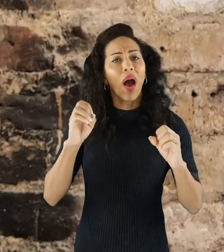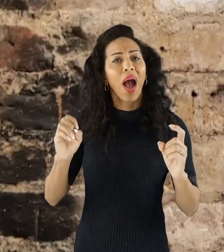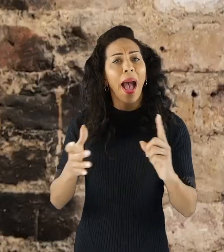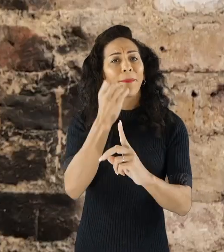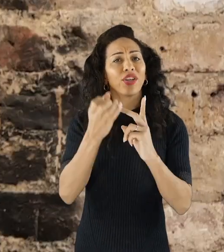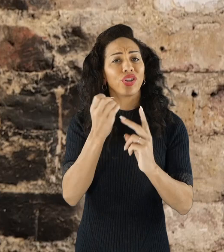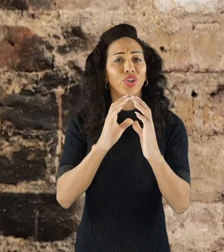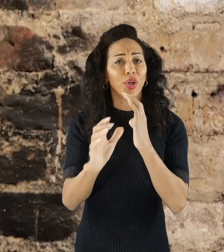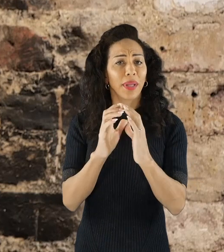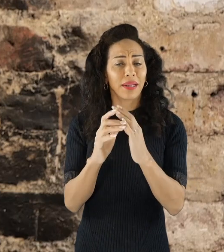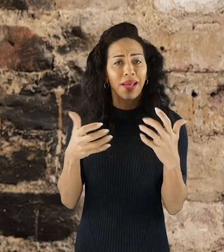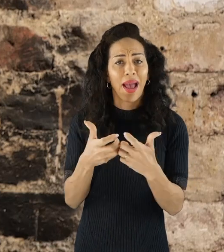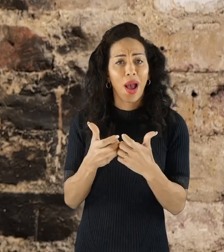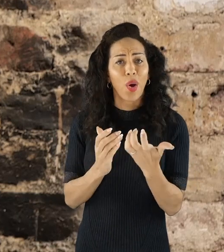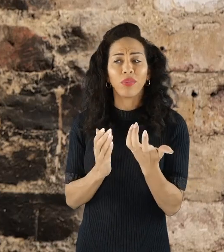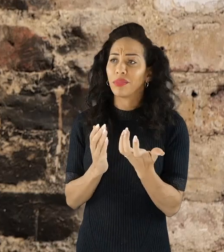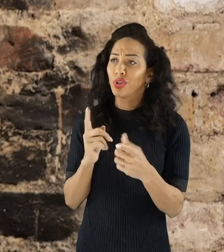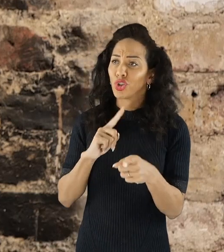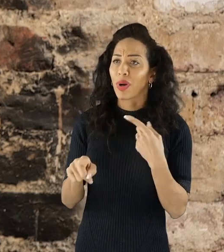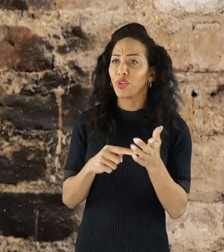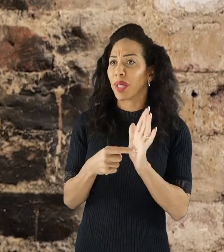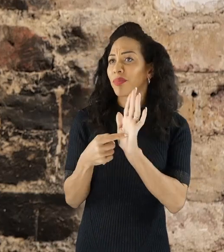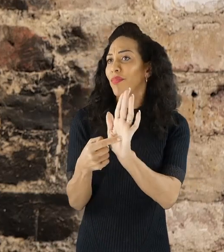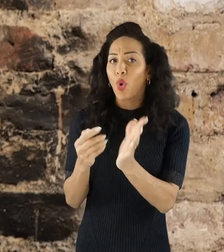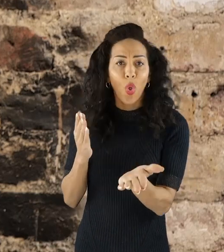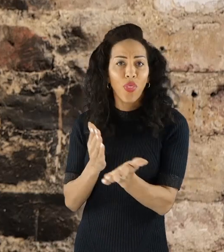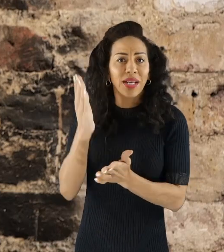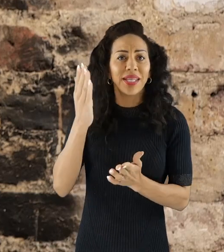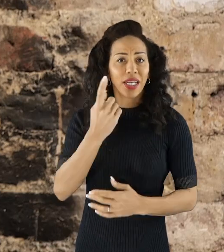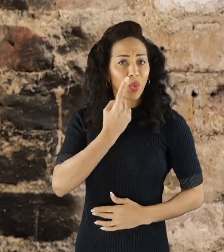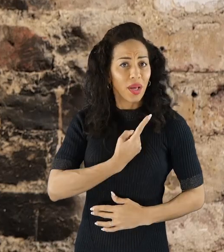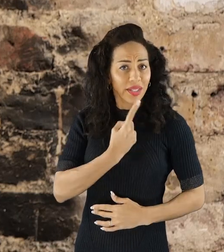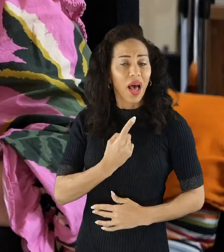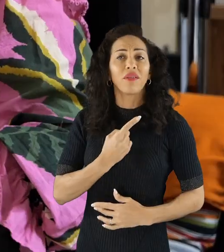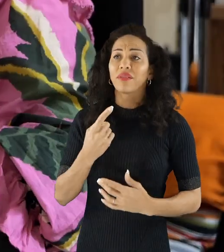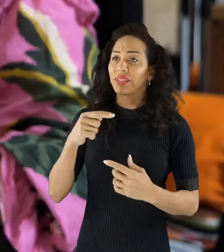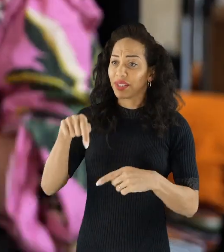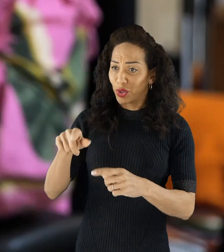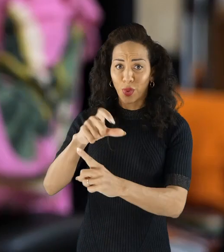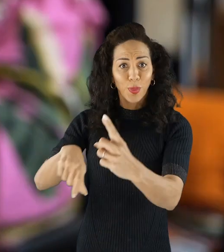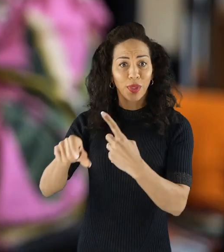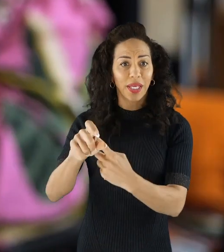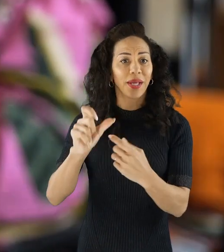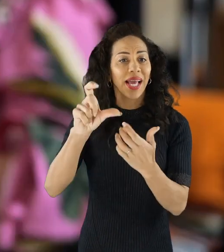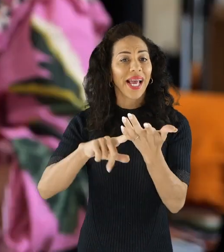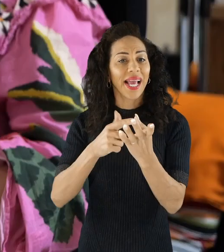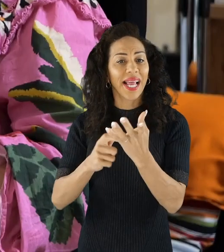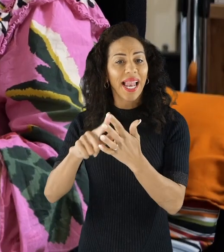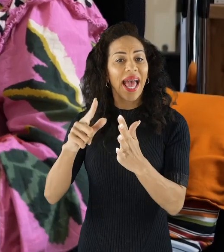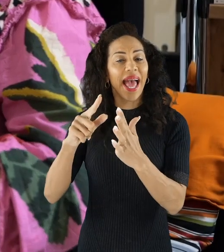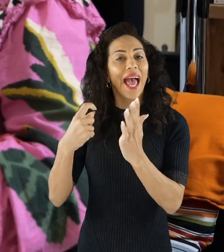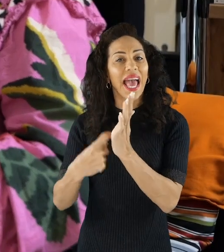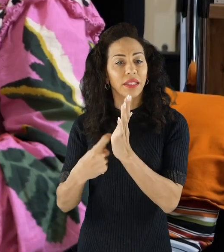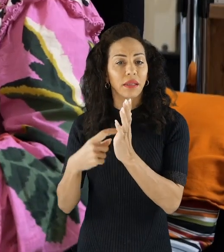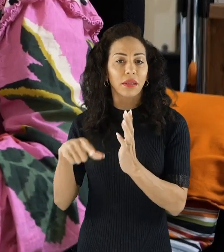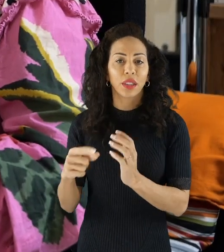as authentic as we can to ourselves as a company and a community. Claire Reddington is a white woman in her